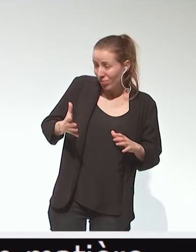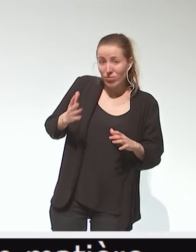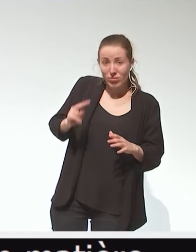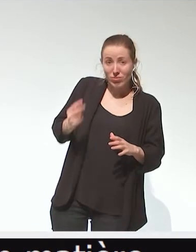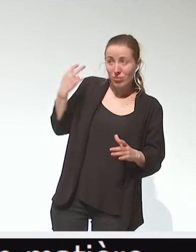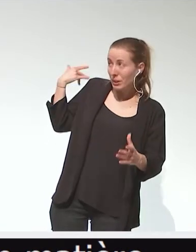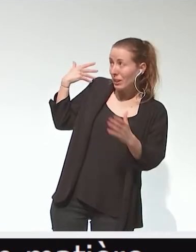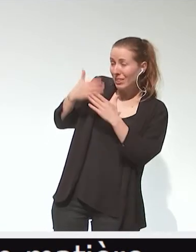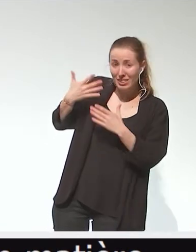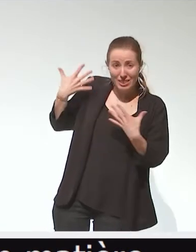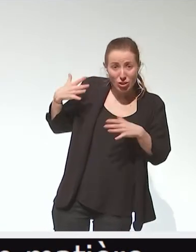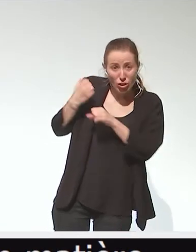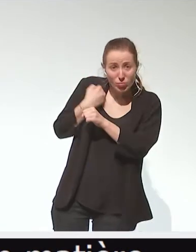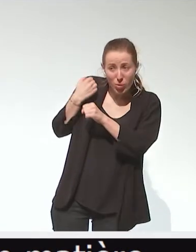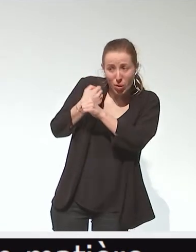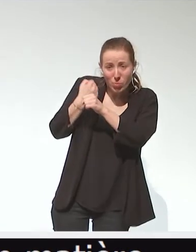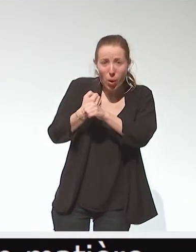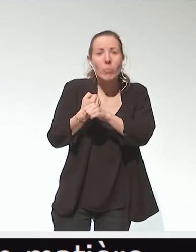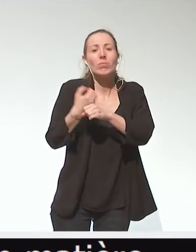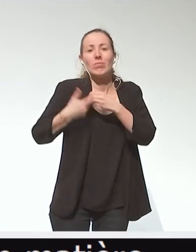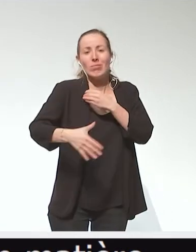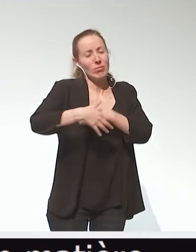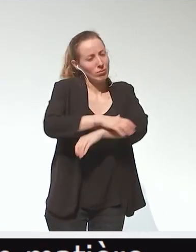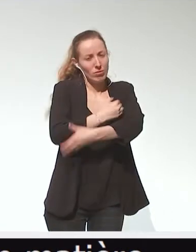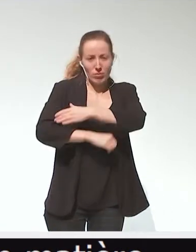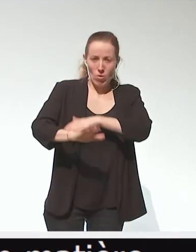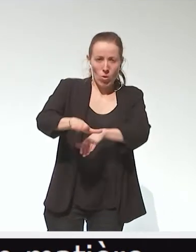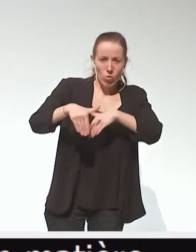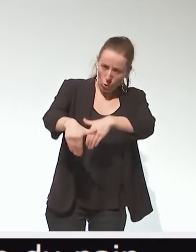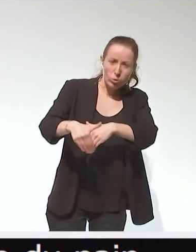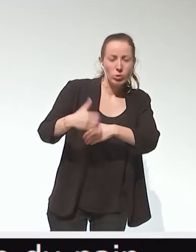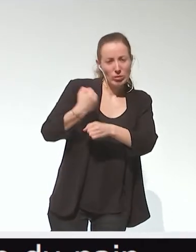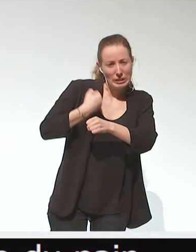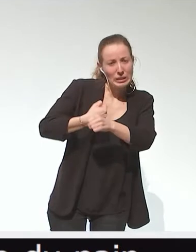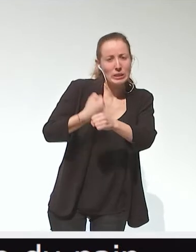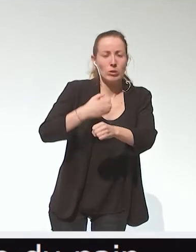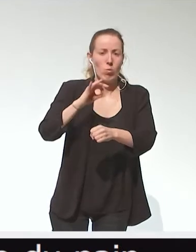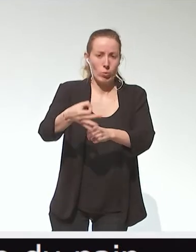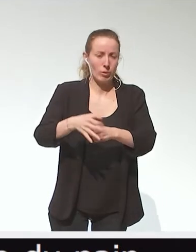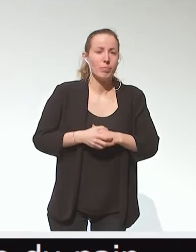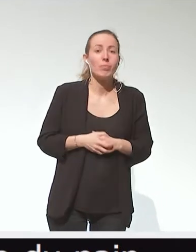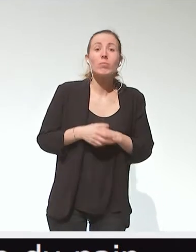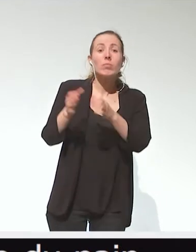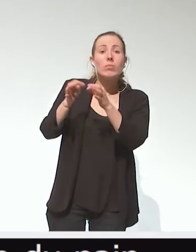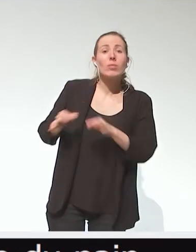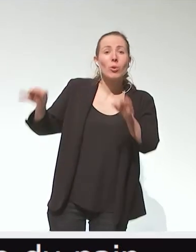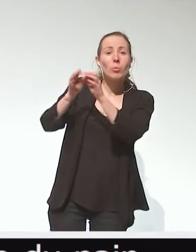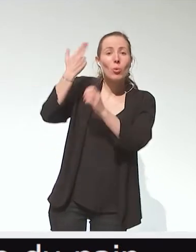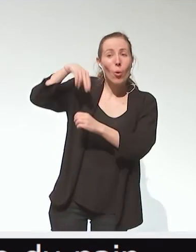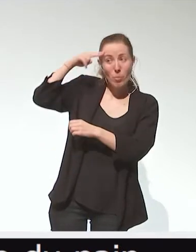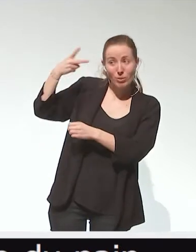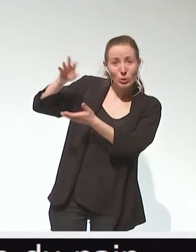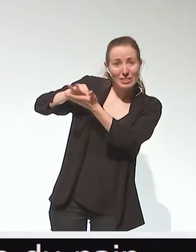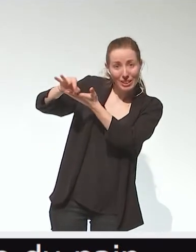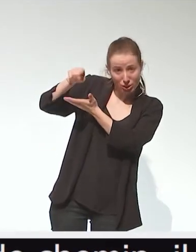And we are determined, using the general framework proposed by the European strategy, customizing with the directions